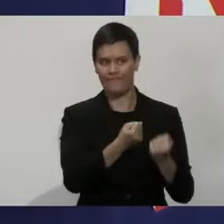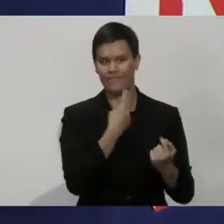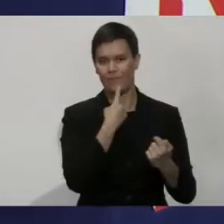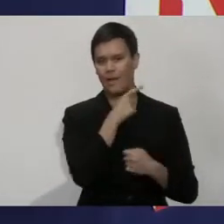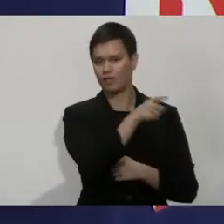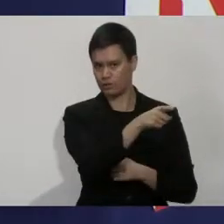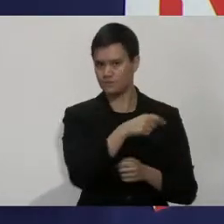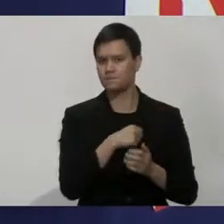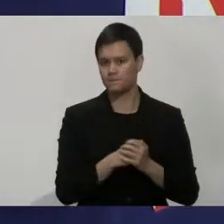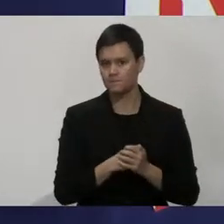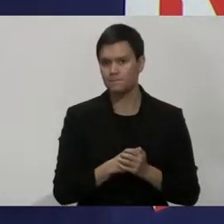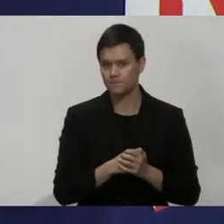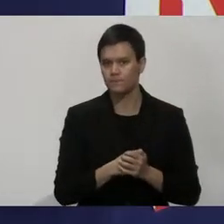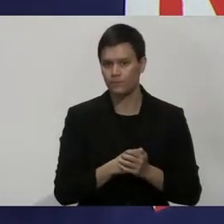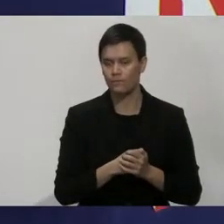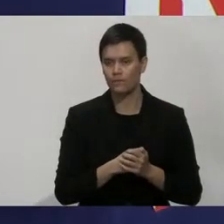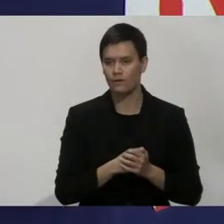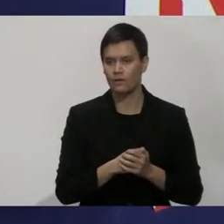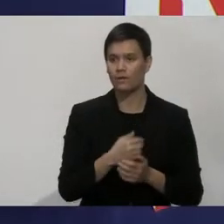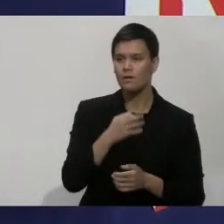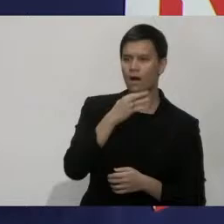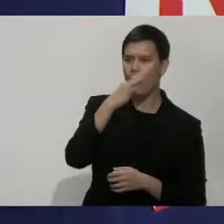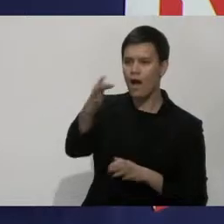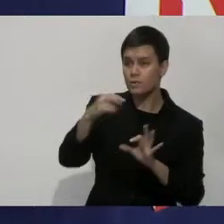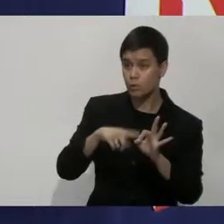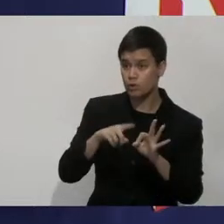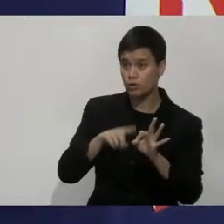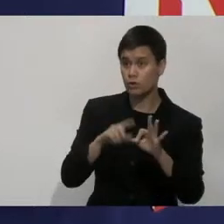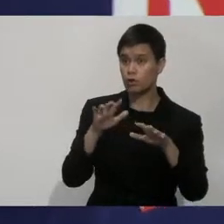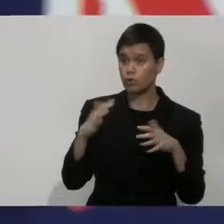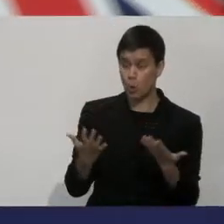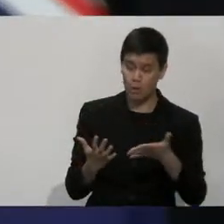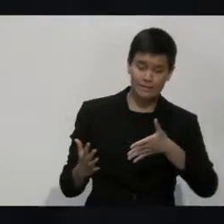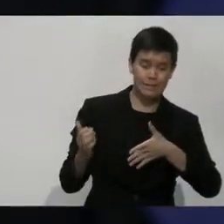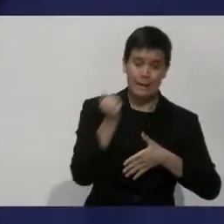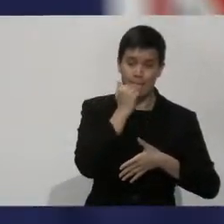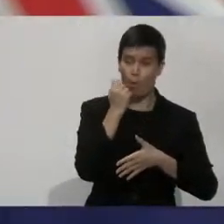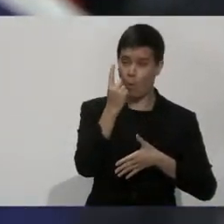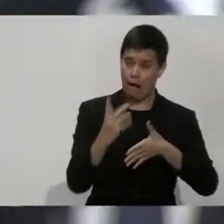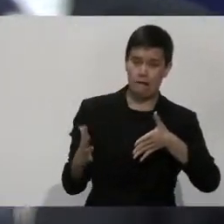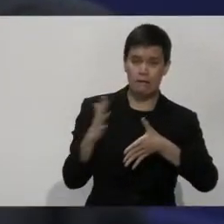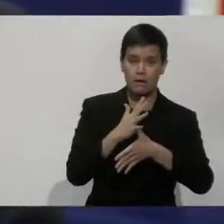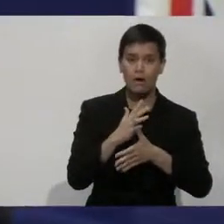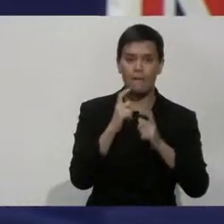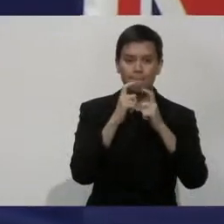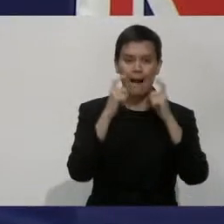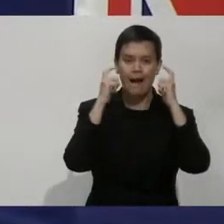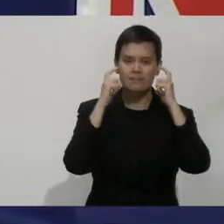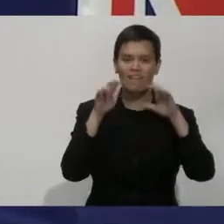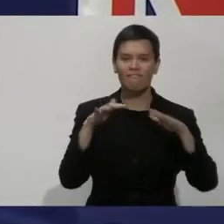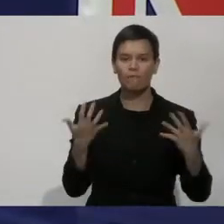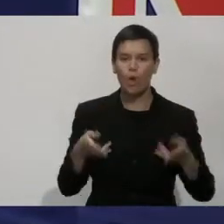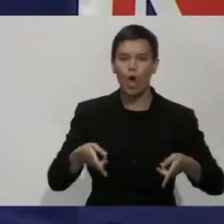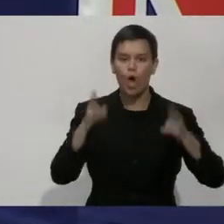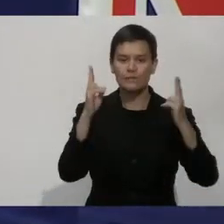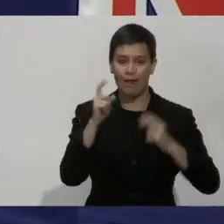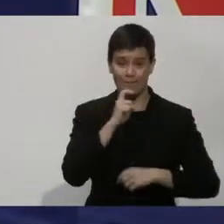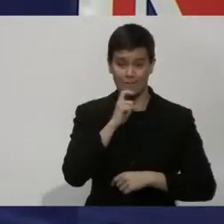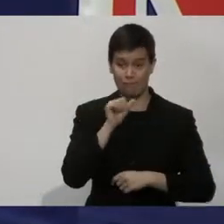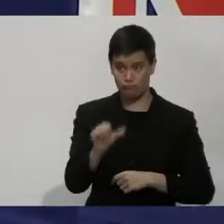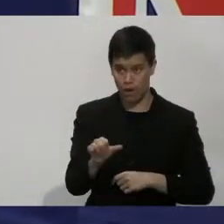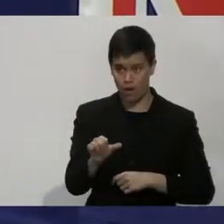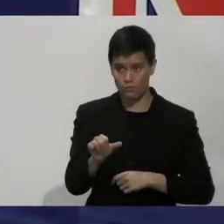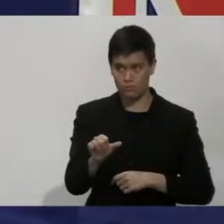to wear gloves? You said they have to wear masks. Do you think they should have to wear gloves? They do wear gloves in certain situations, and I can tell you, having visited the jet